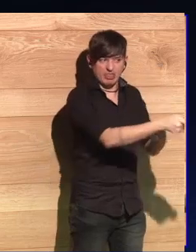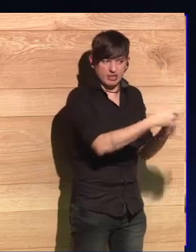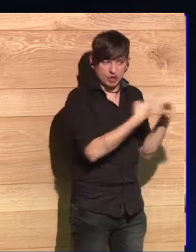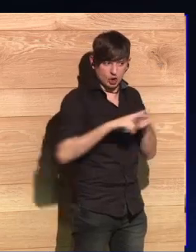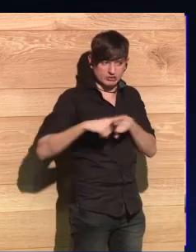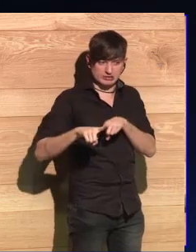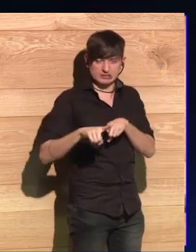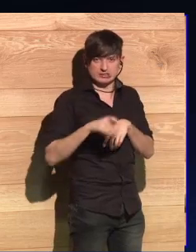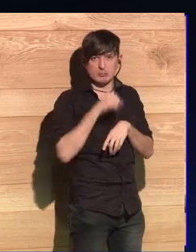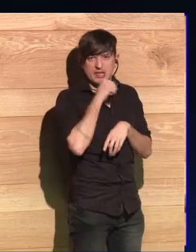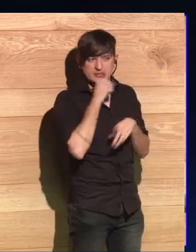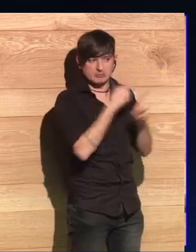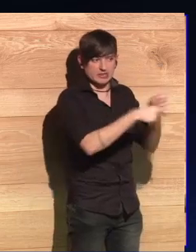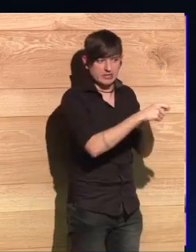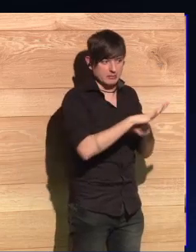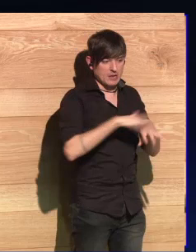pawn my equipment